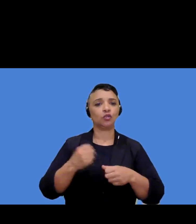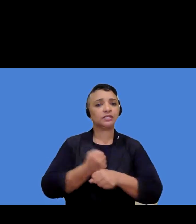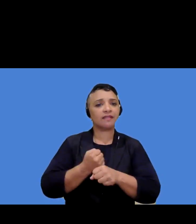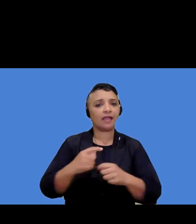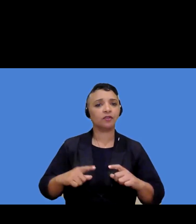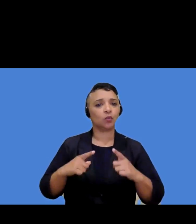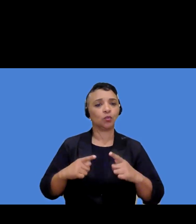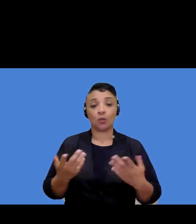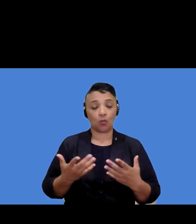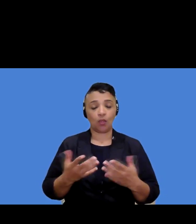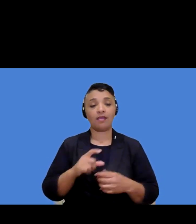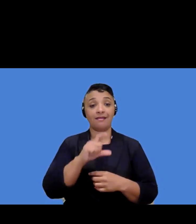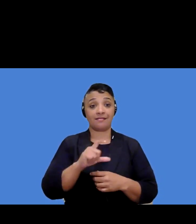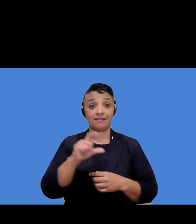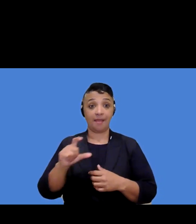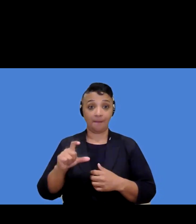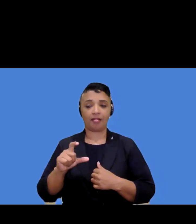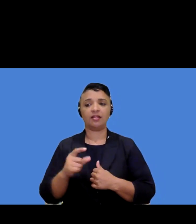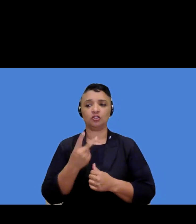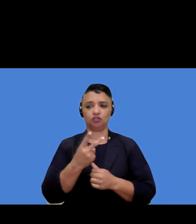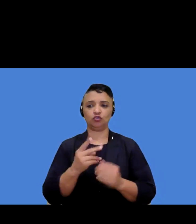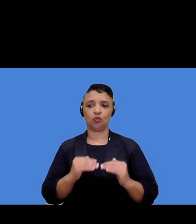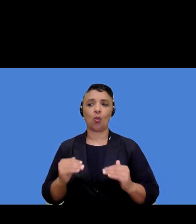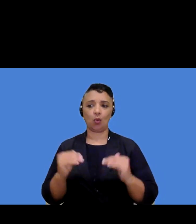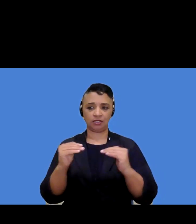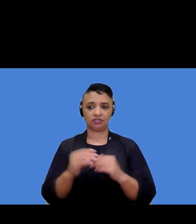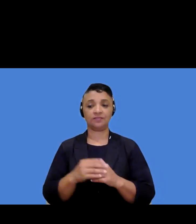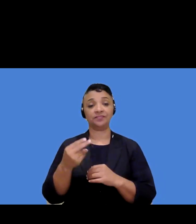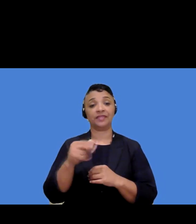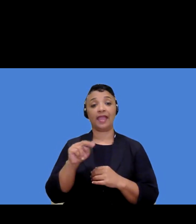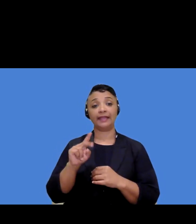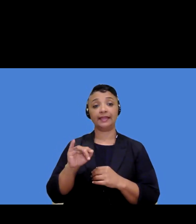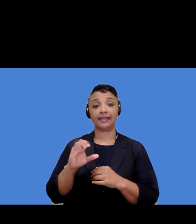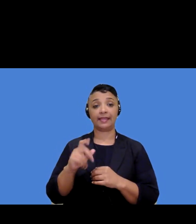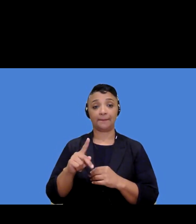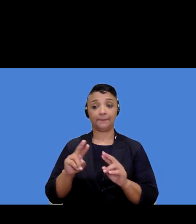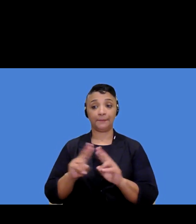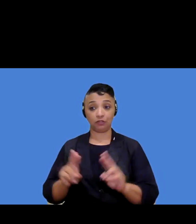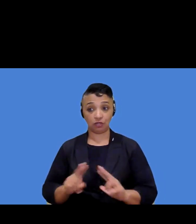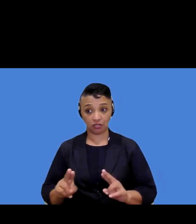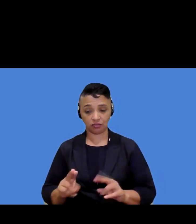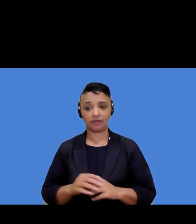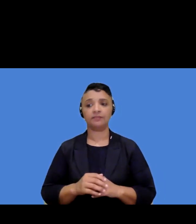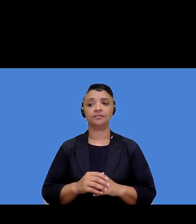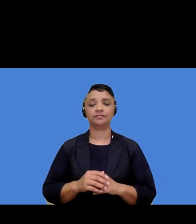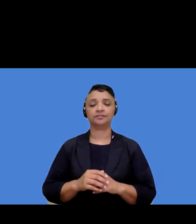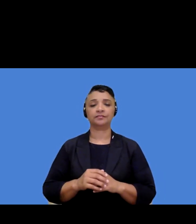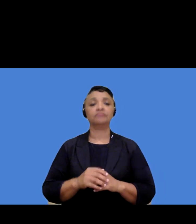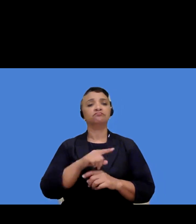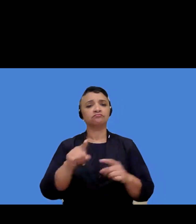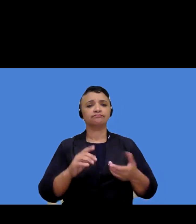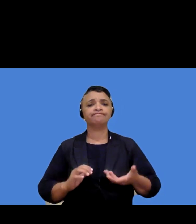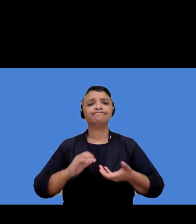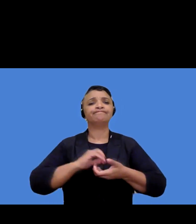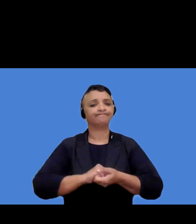Nepal. In leadership roles with the National Federation of Disabled People,